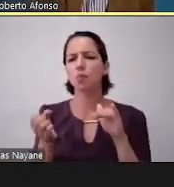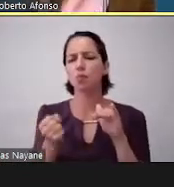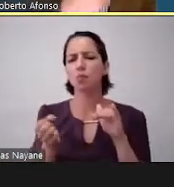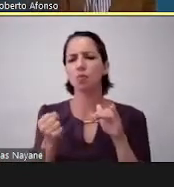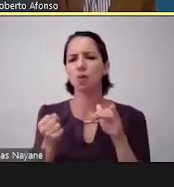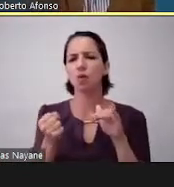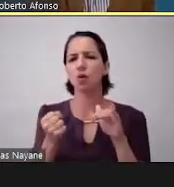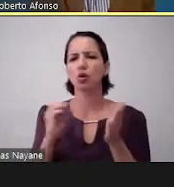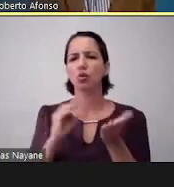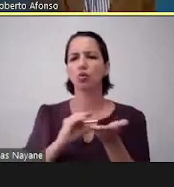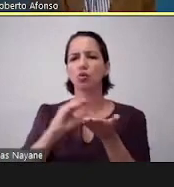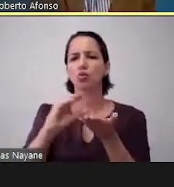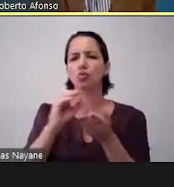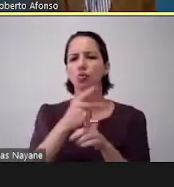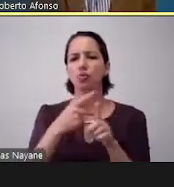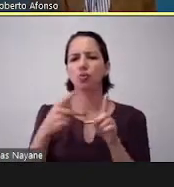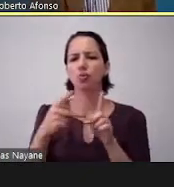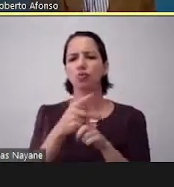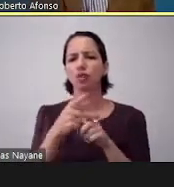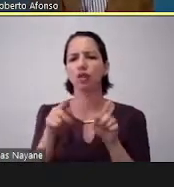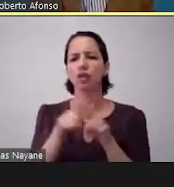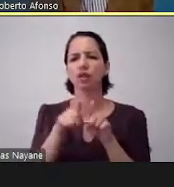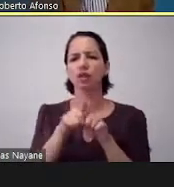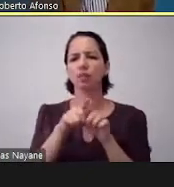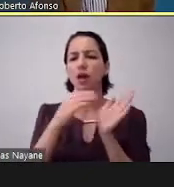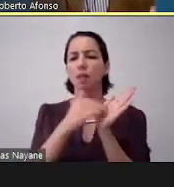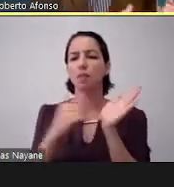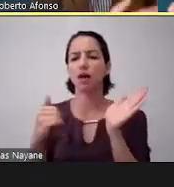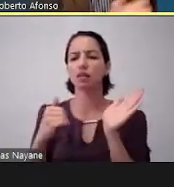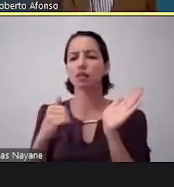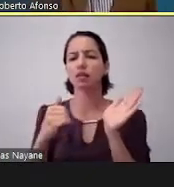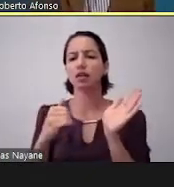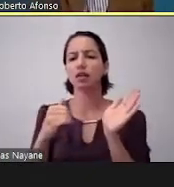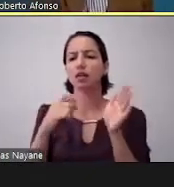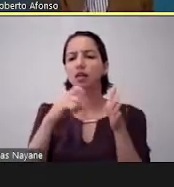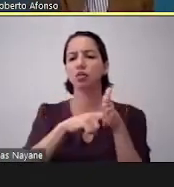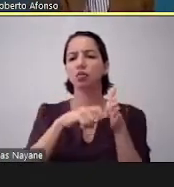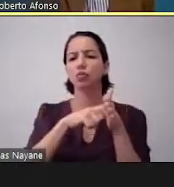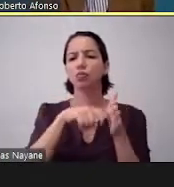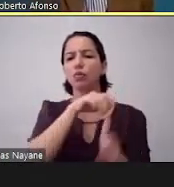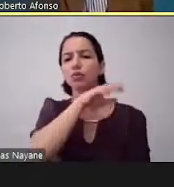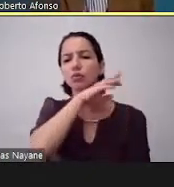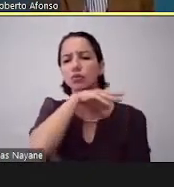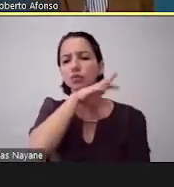and we could contribute, for example,